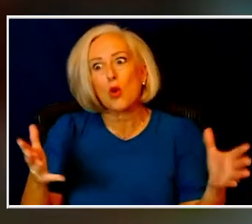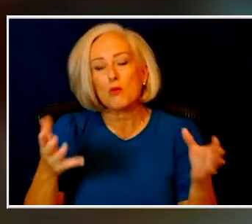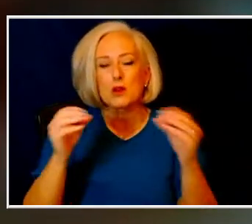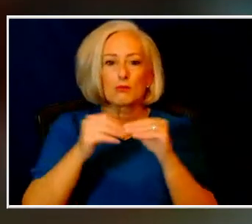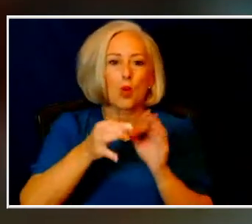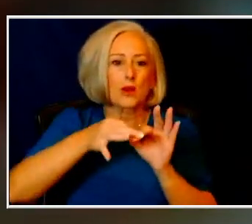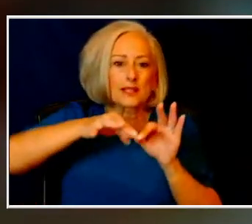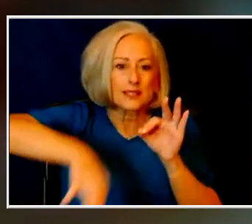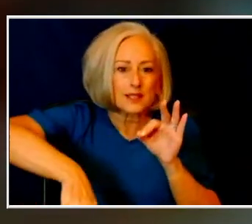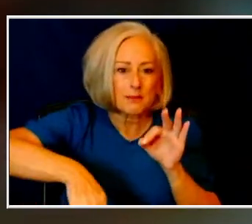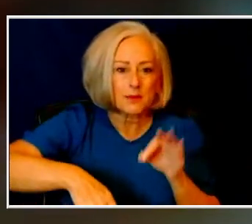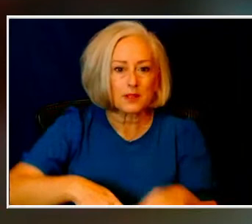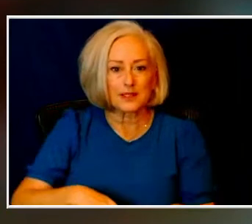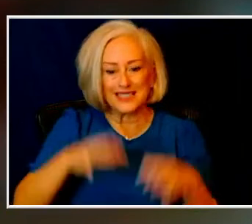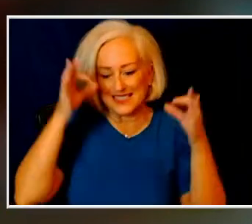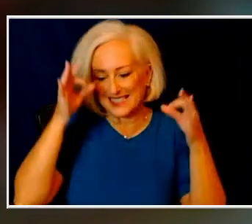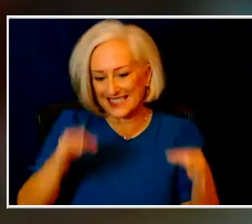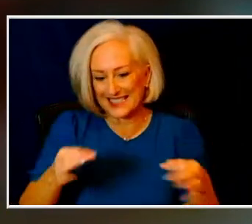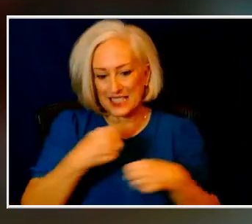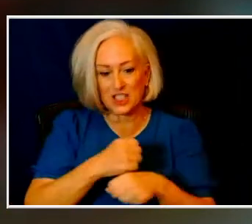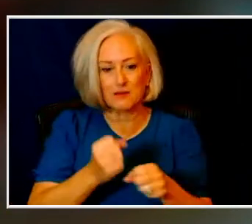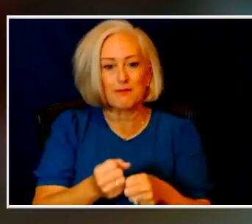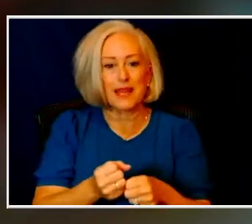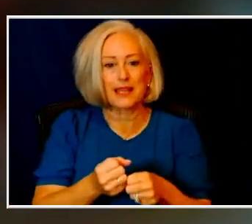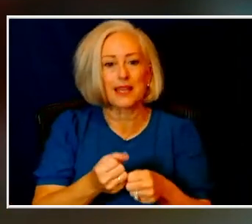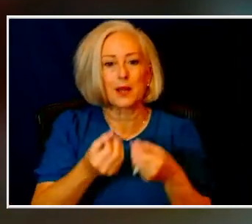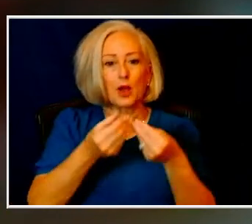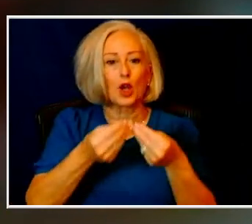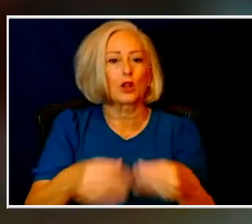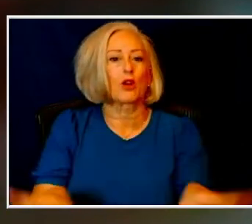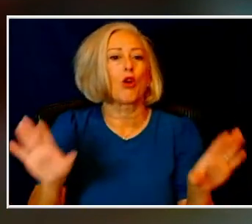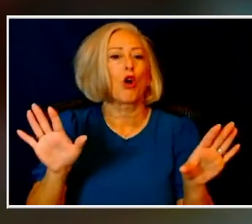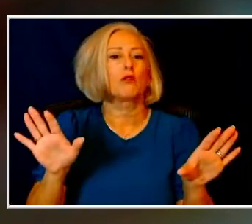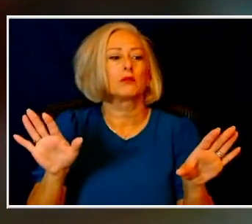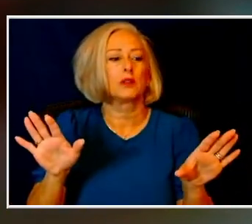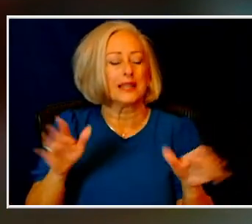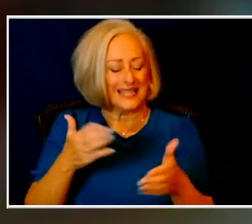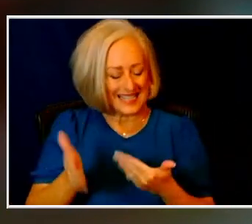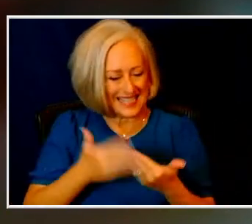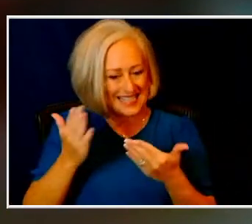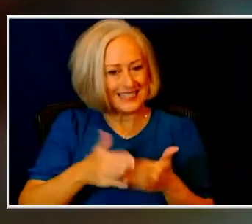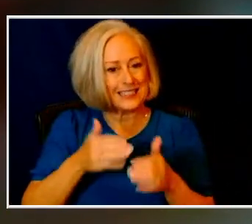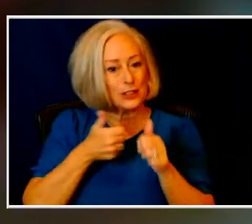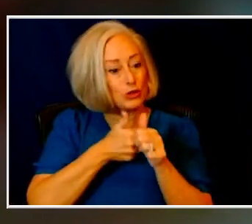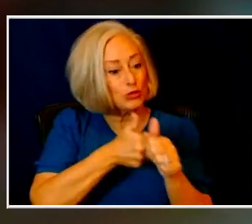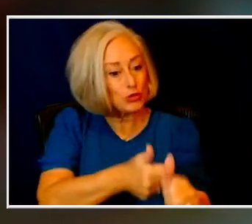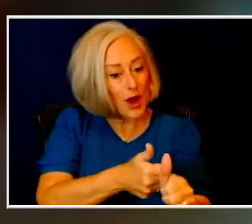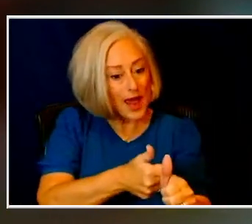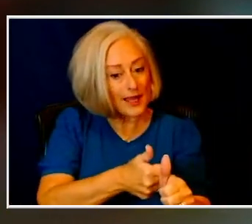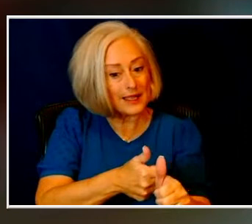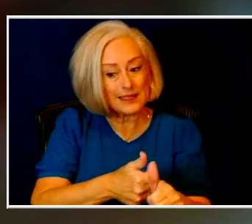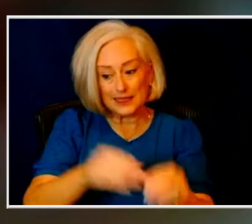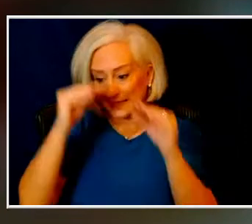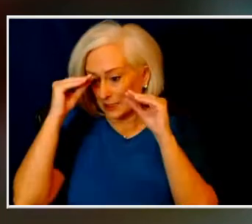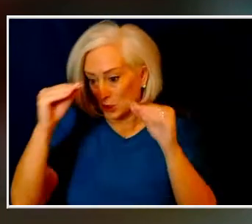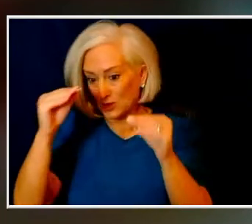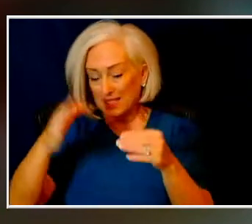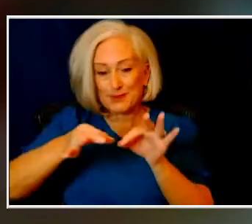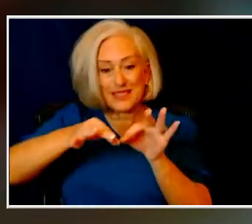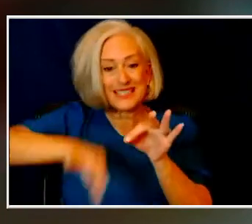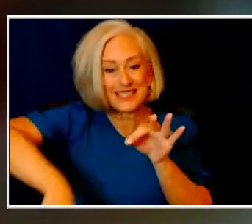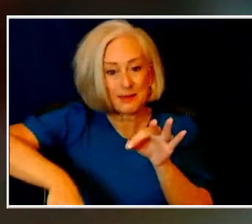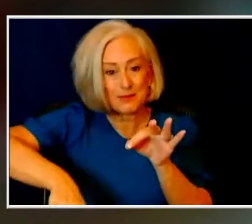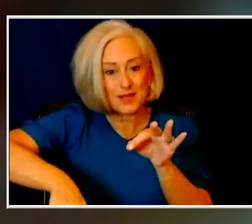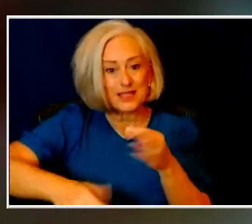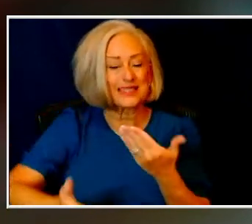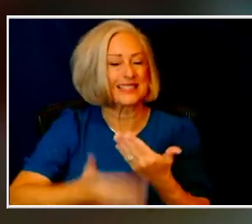The decision making was gone. The tracking was easy and the directions were simple and they were easy to follow. And it was successful, and that